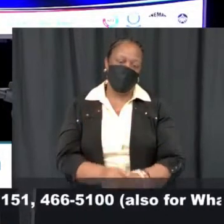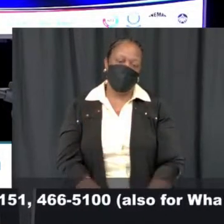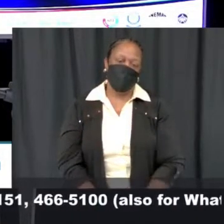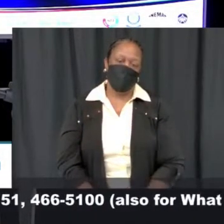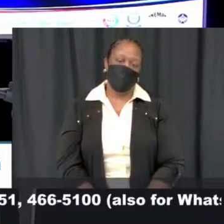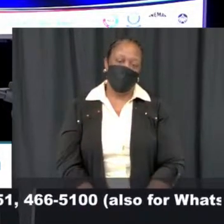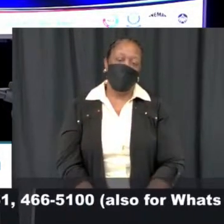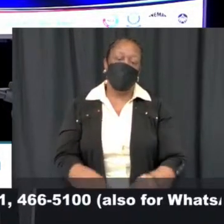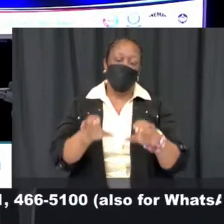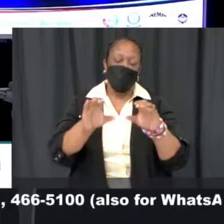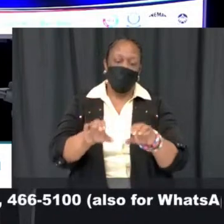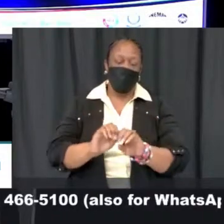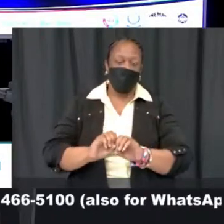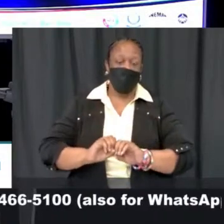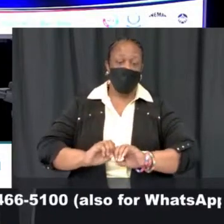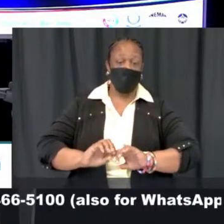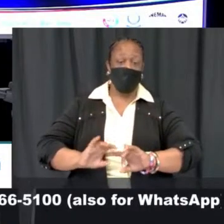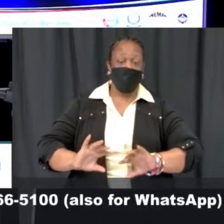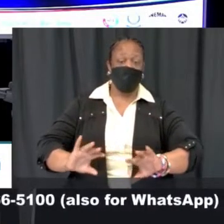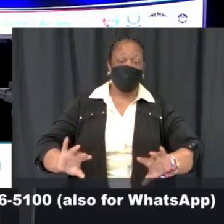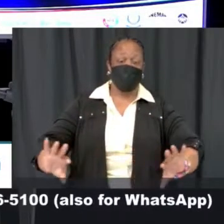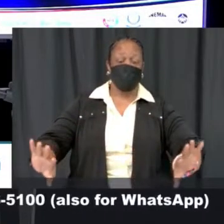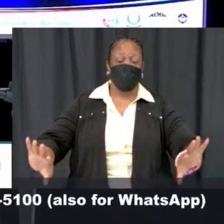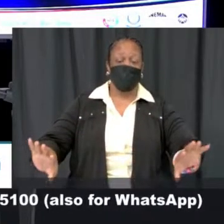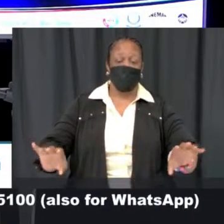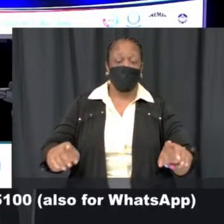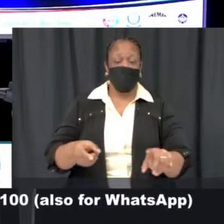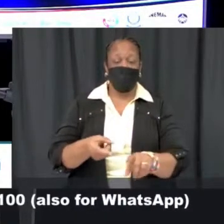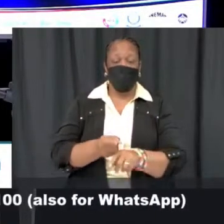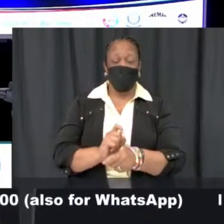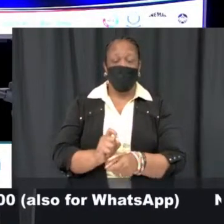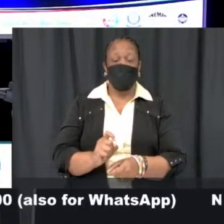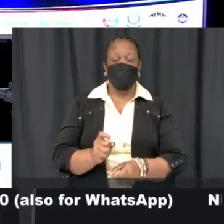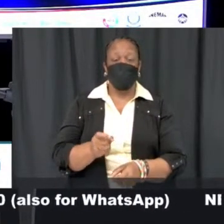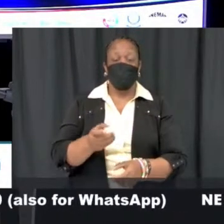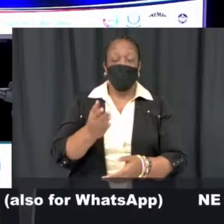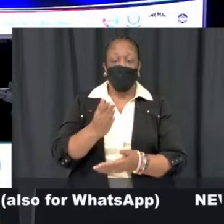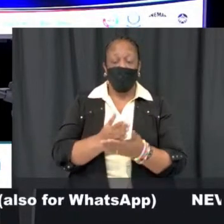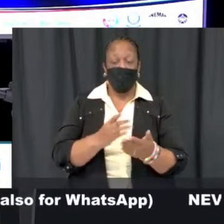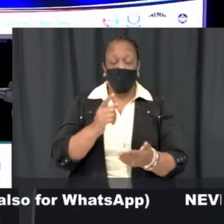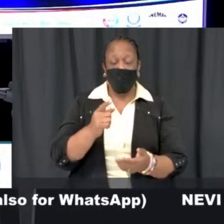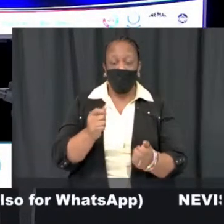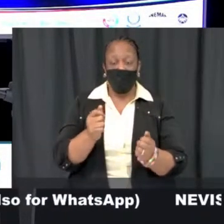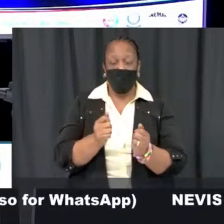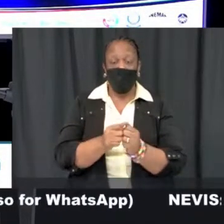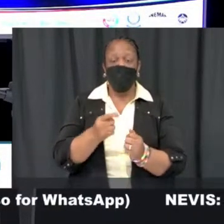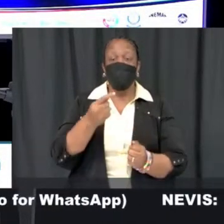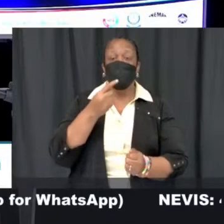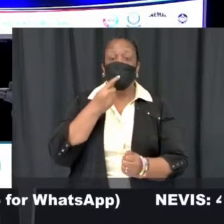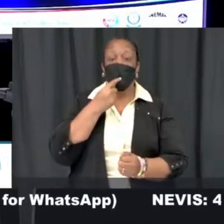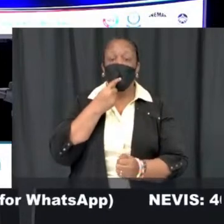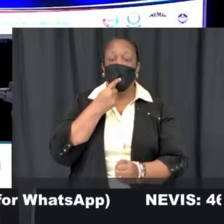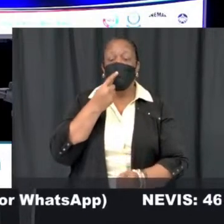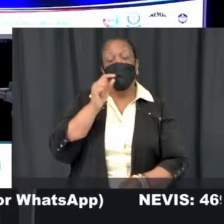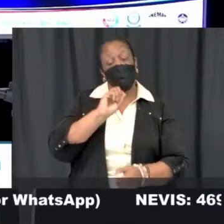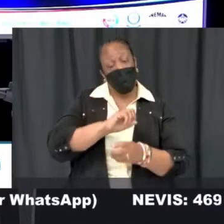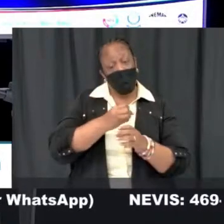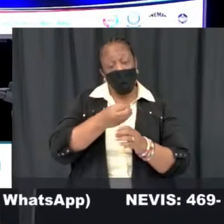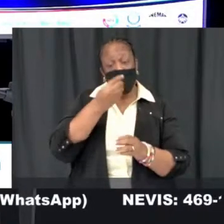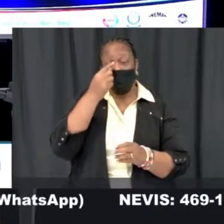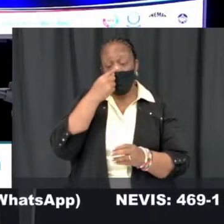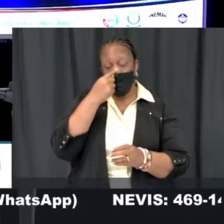can spread from an infected person's mouth or nose in small liquid particles when they